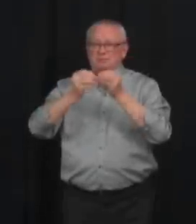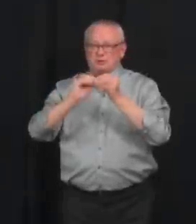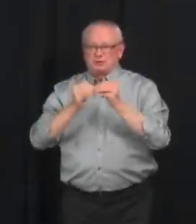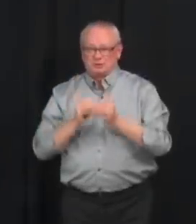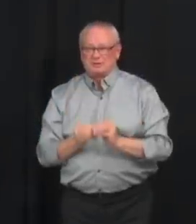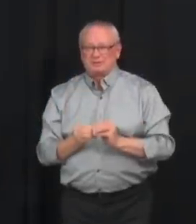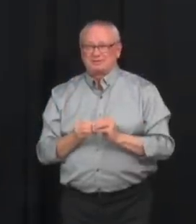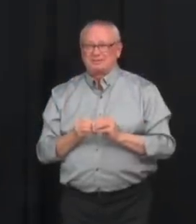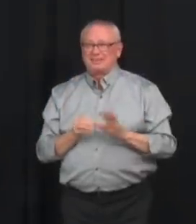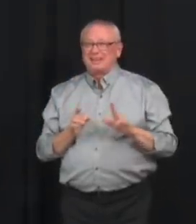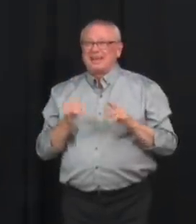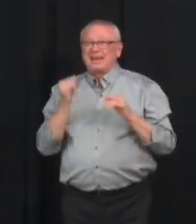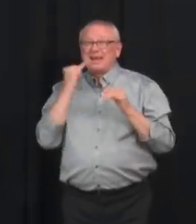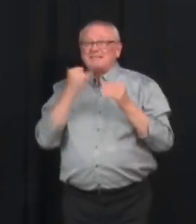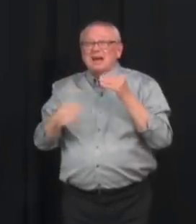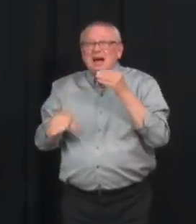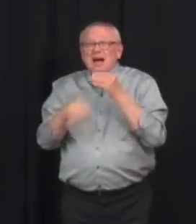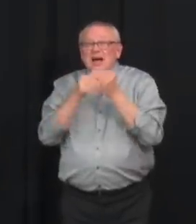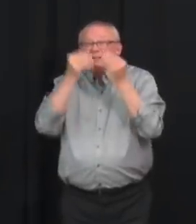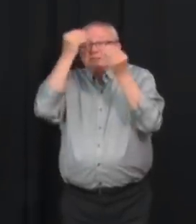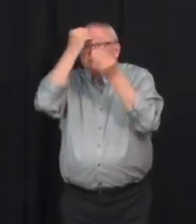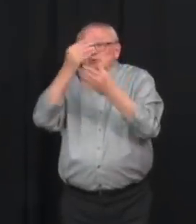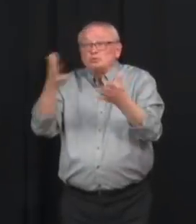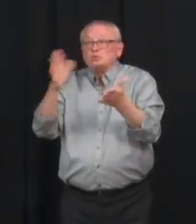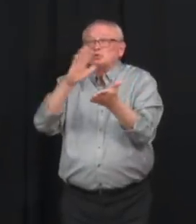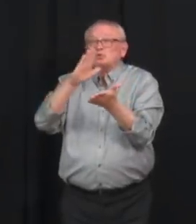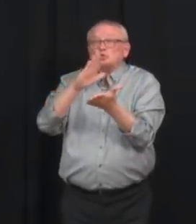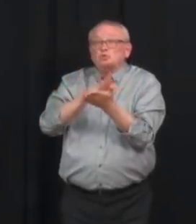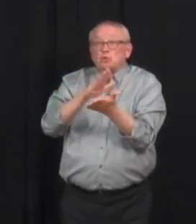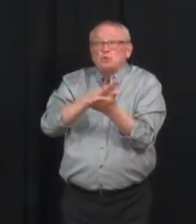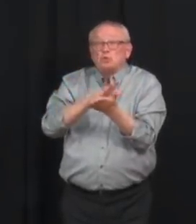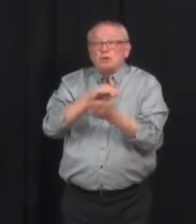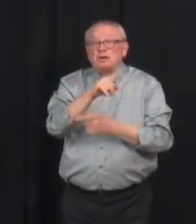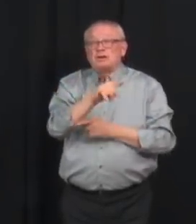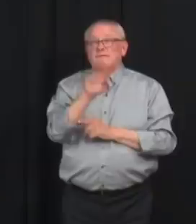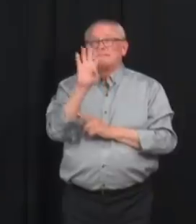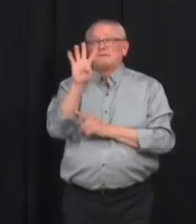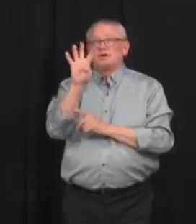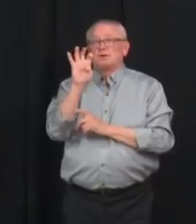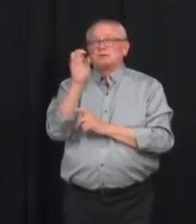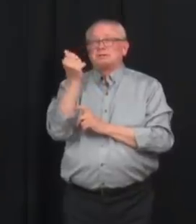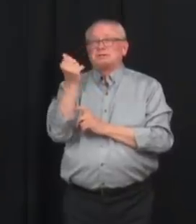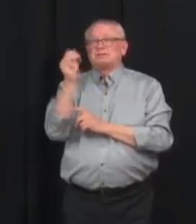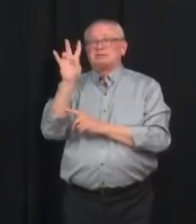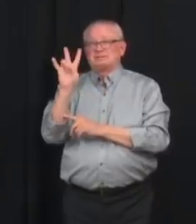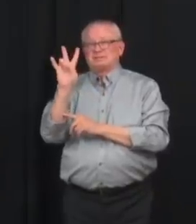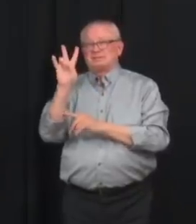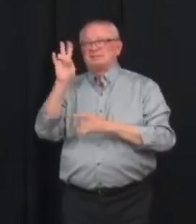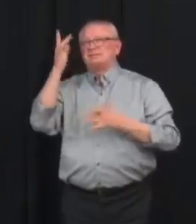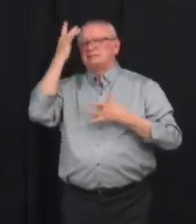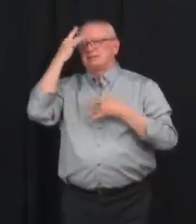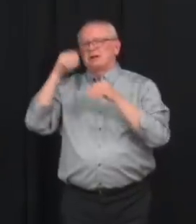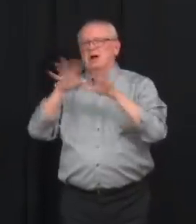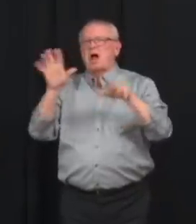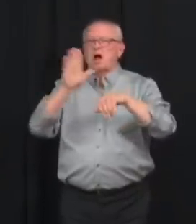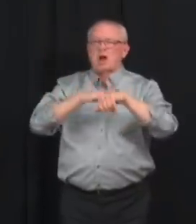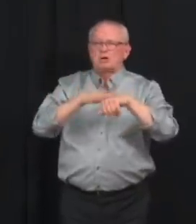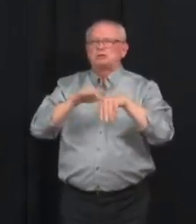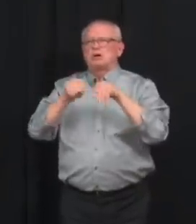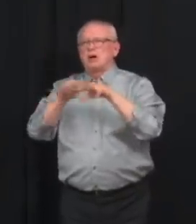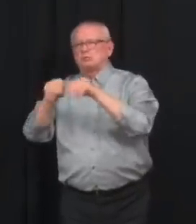that there are active alerts or outbreaks in 417 schools, which represent 17% of schools in the